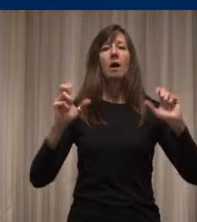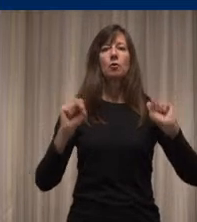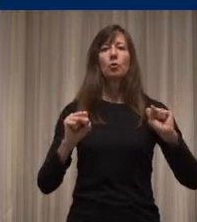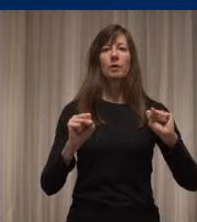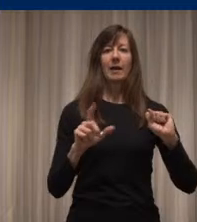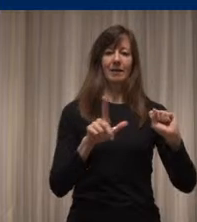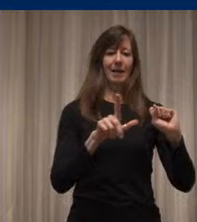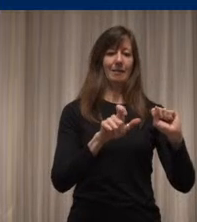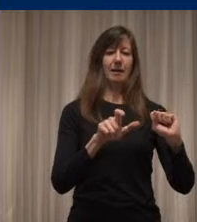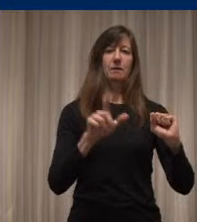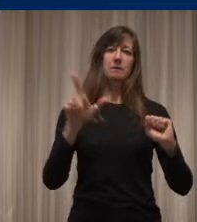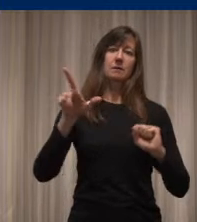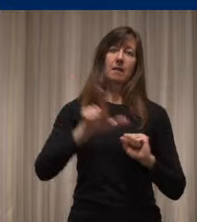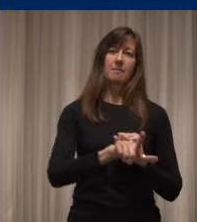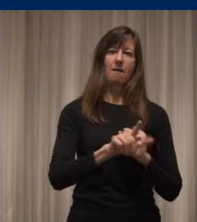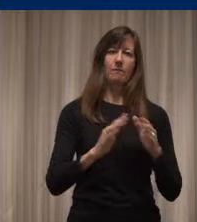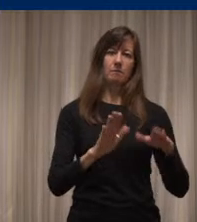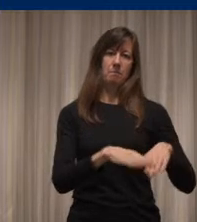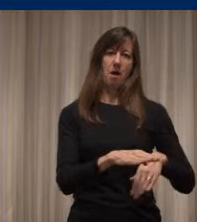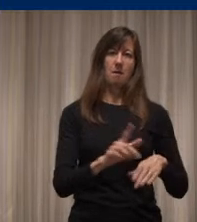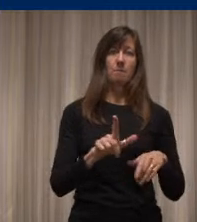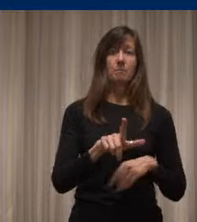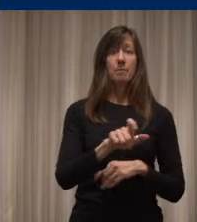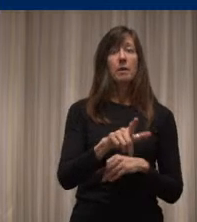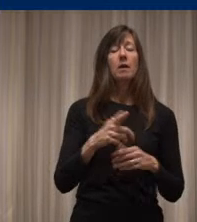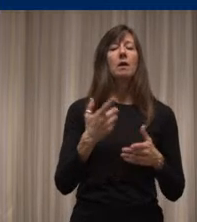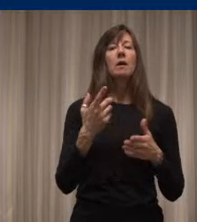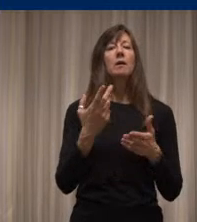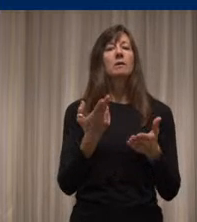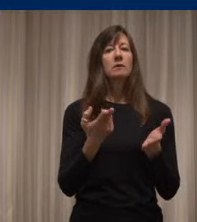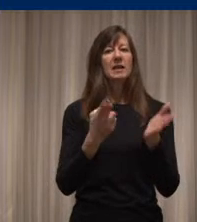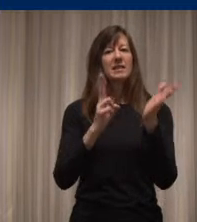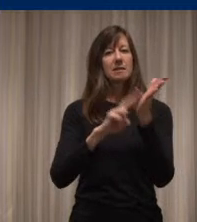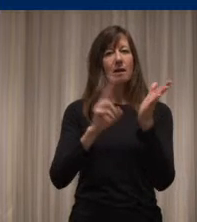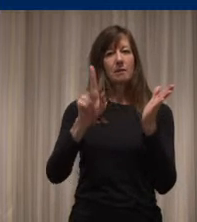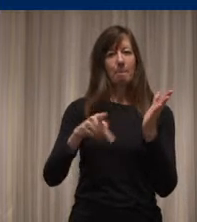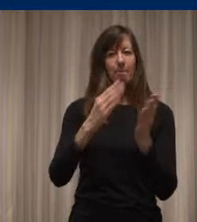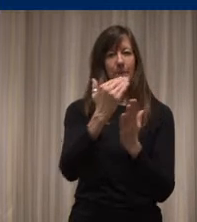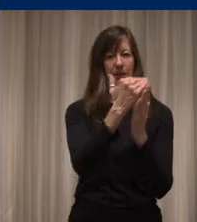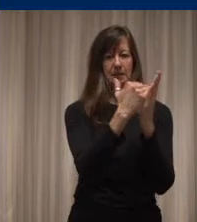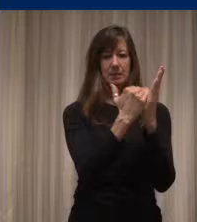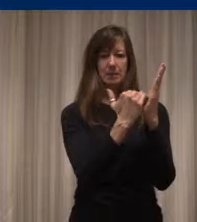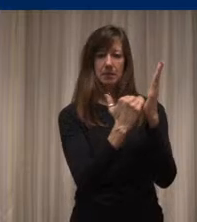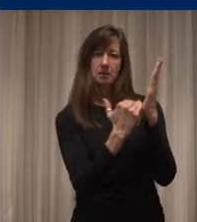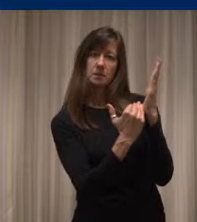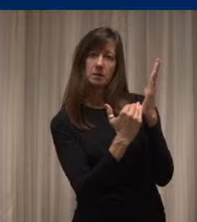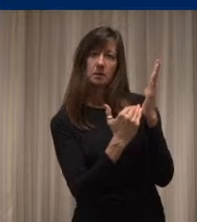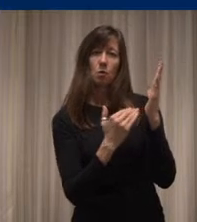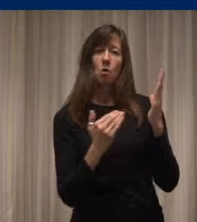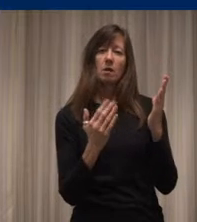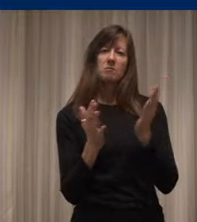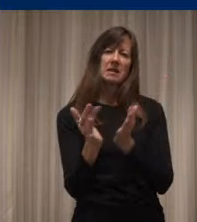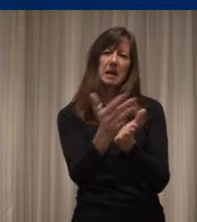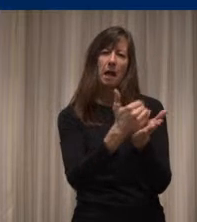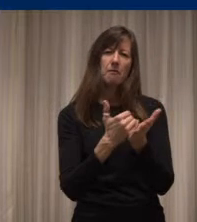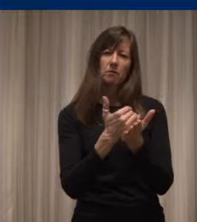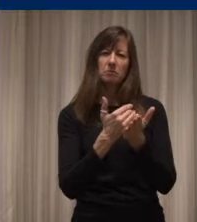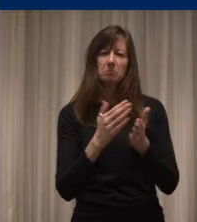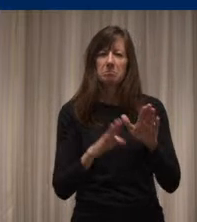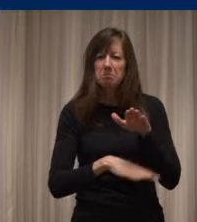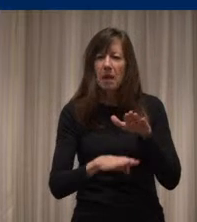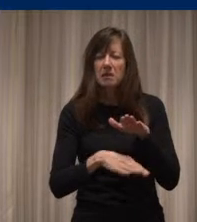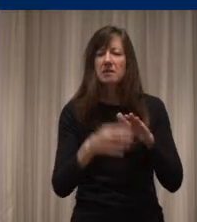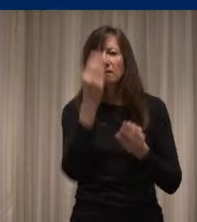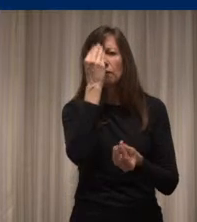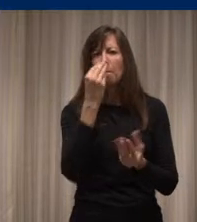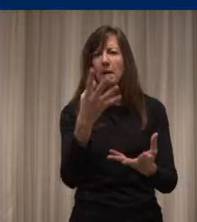is actually signs you up on a list. We'll get some basic information from you about your health and your